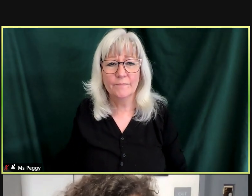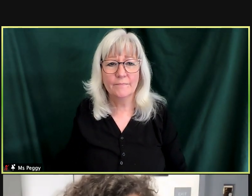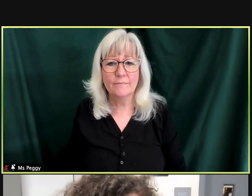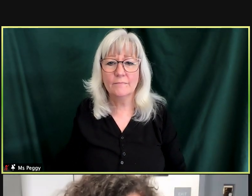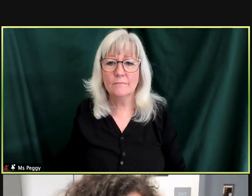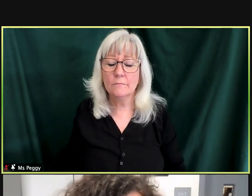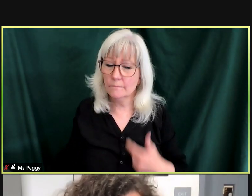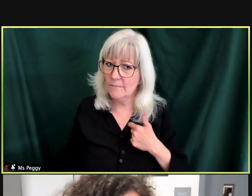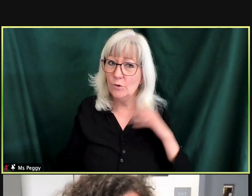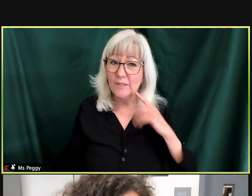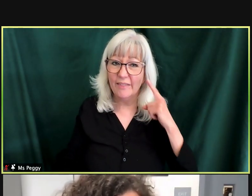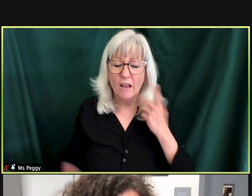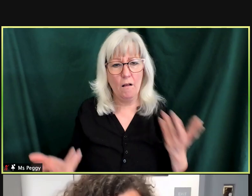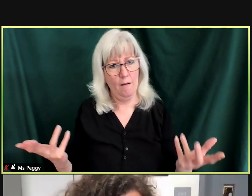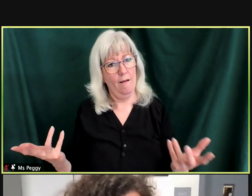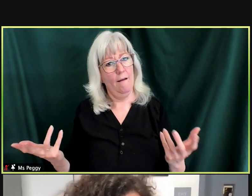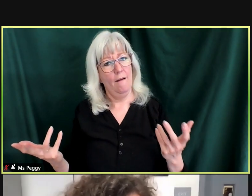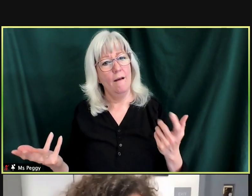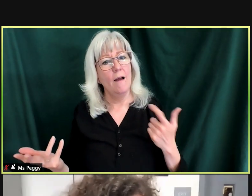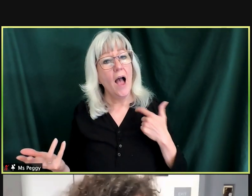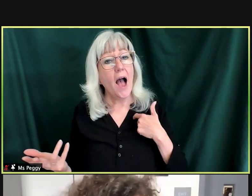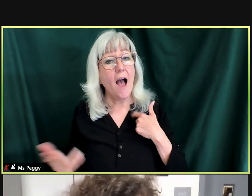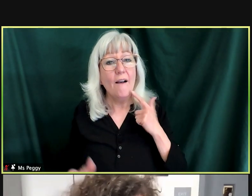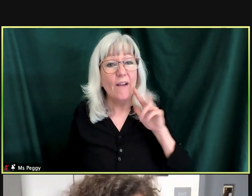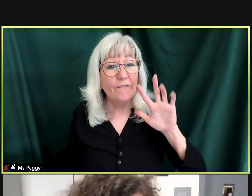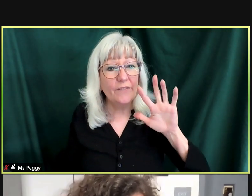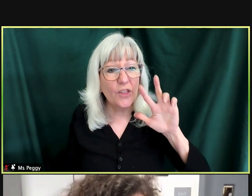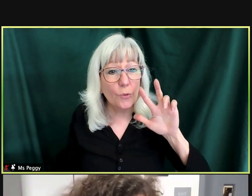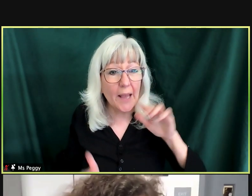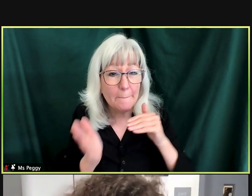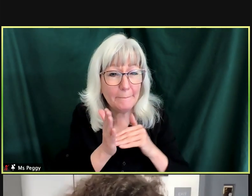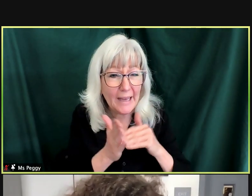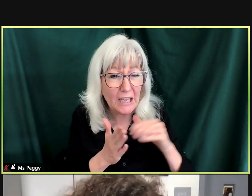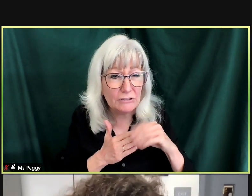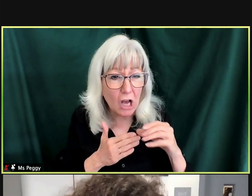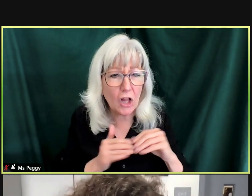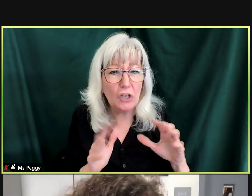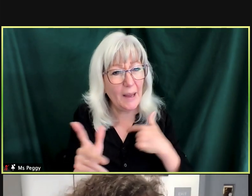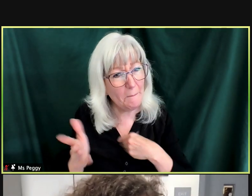I used to think, man, I would buy 53 houses in a row on the beach